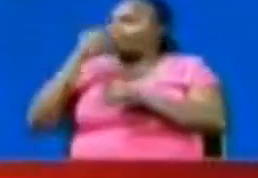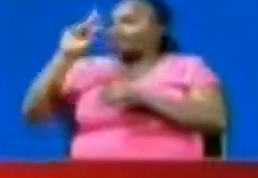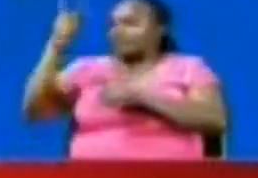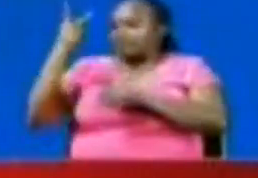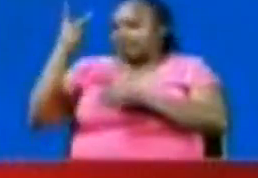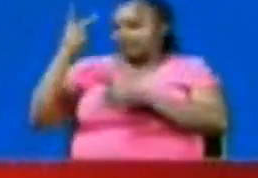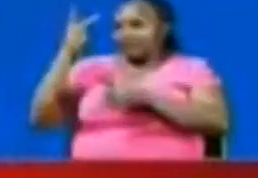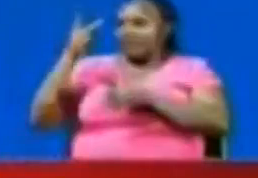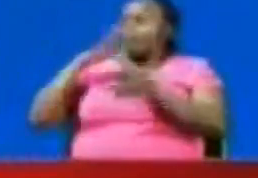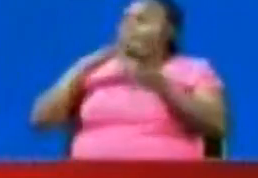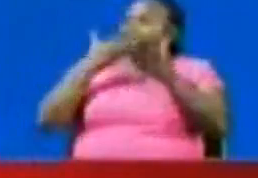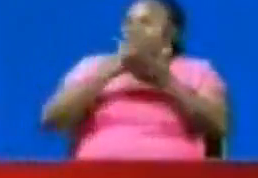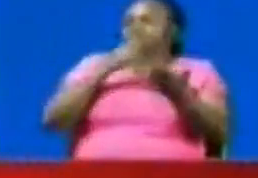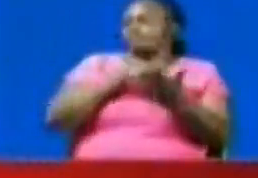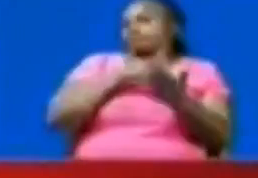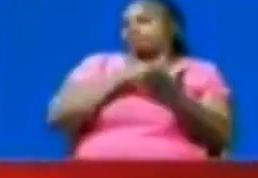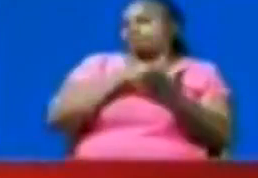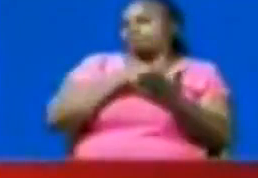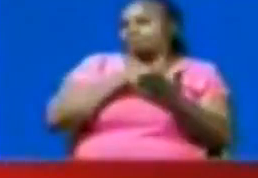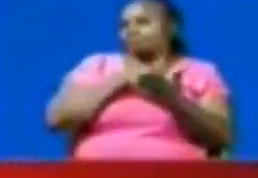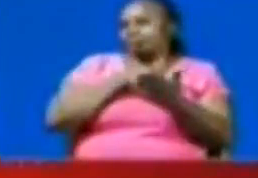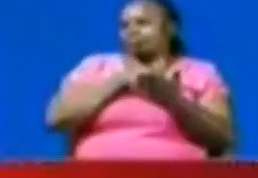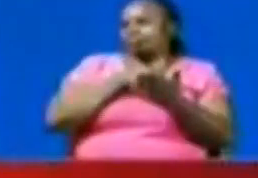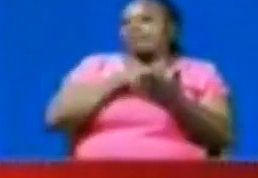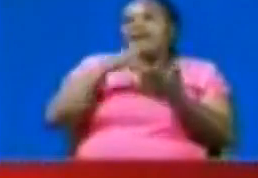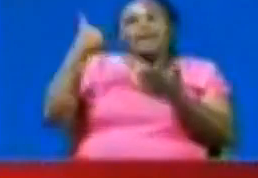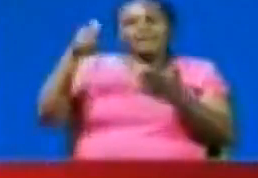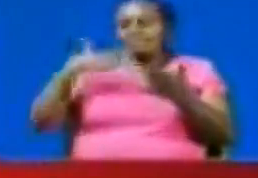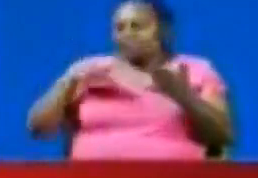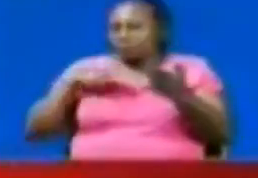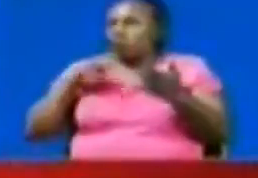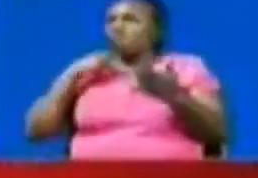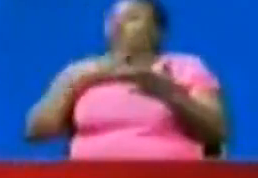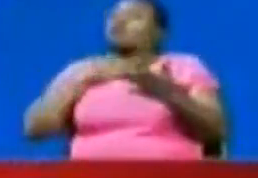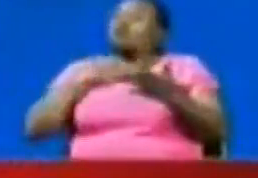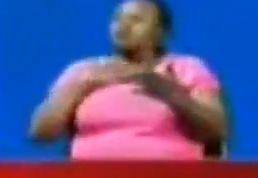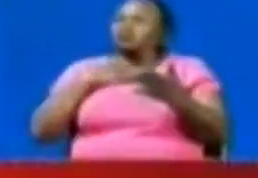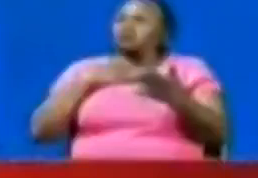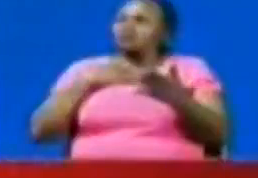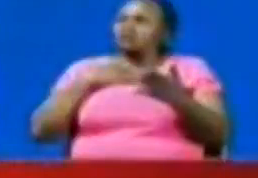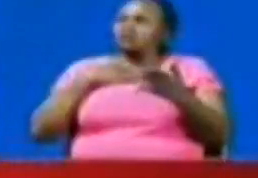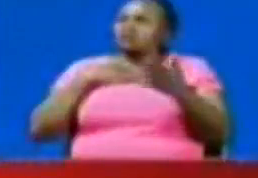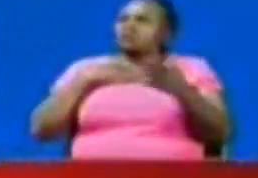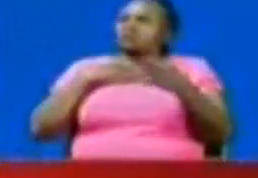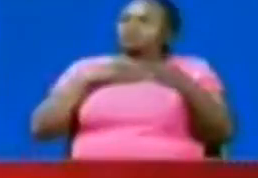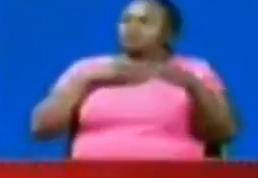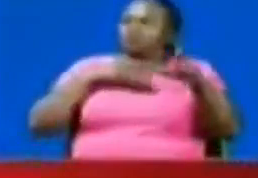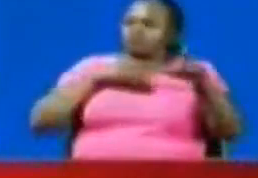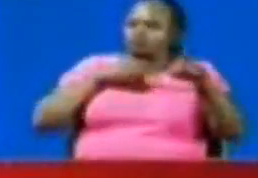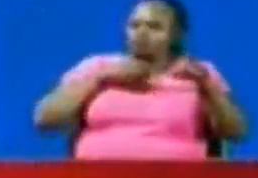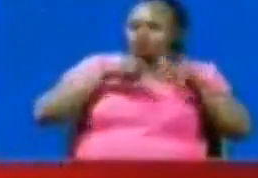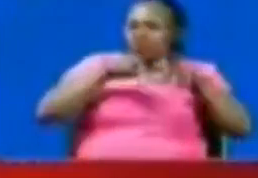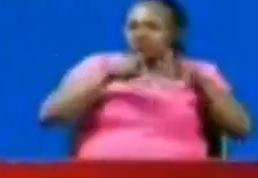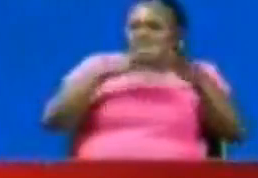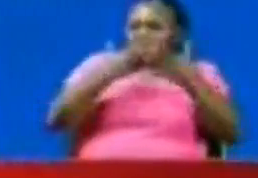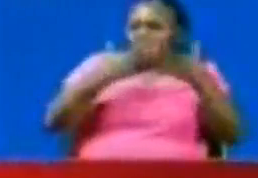Kenya is part of us. Yeah? And anybody who would wish to drive an agenda